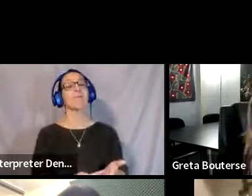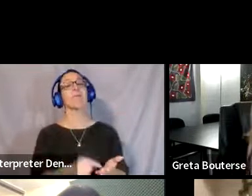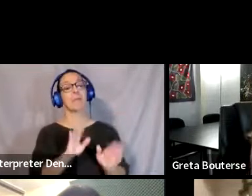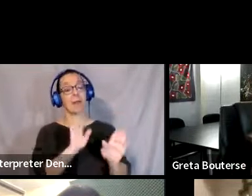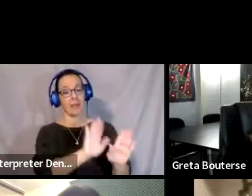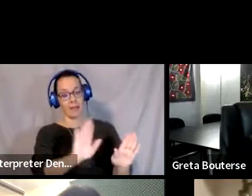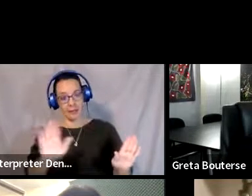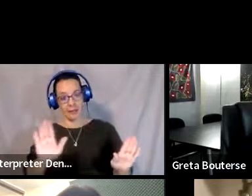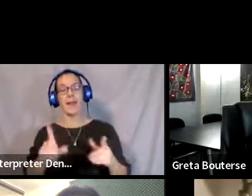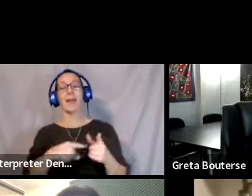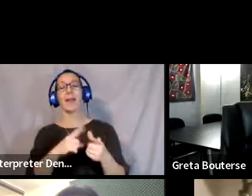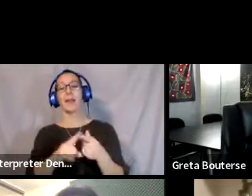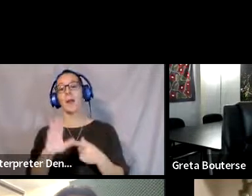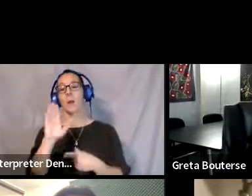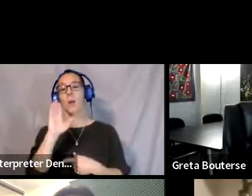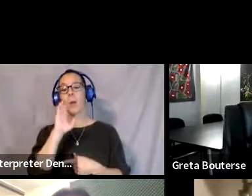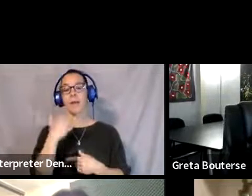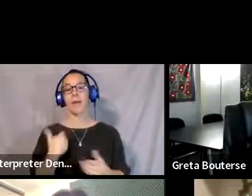we'll field your questions.